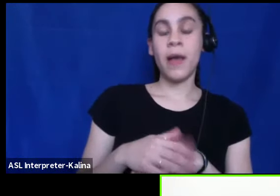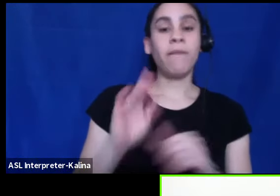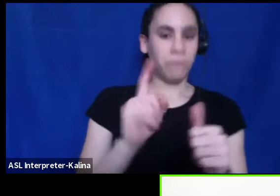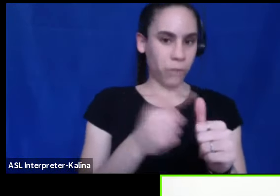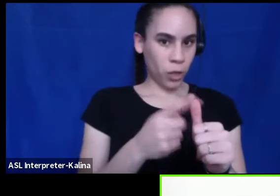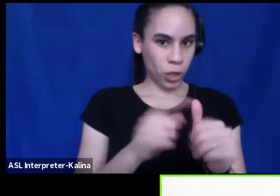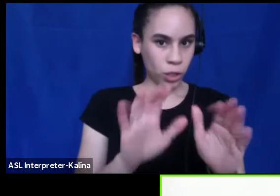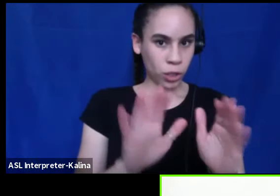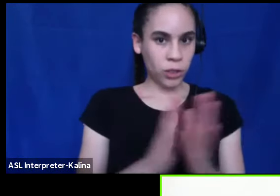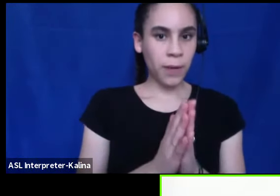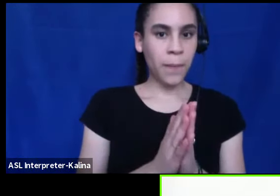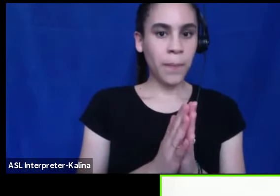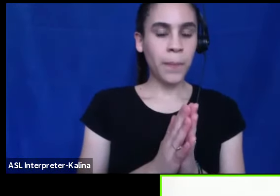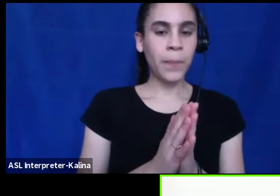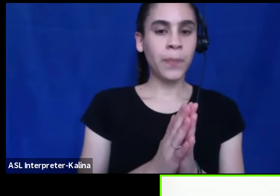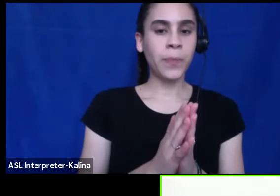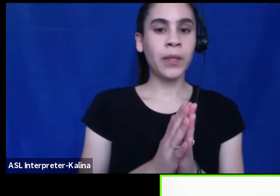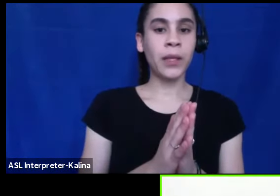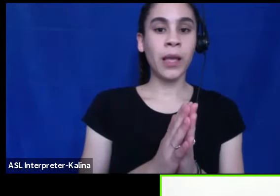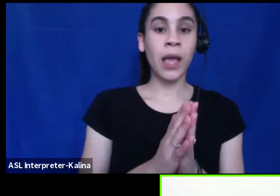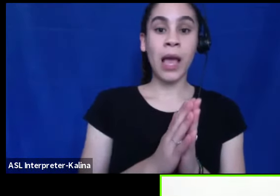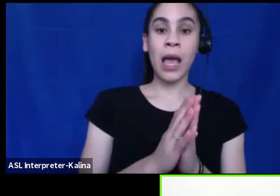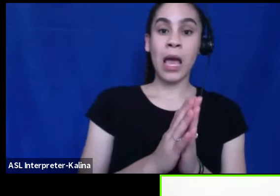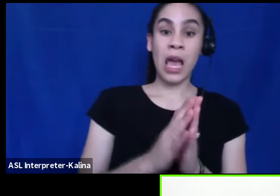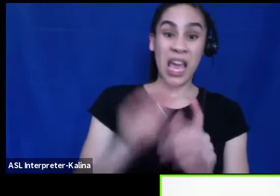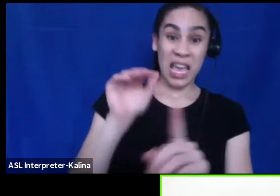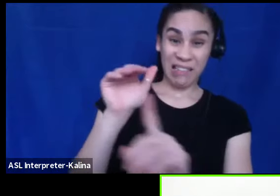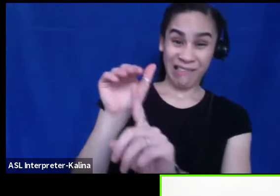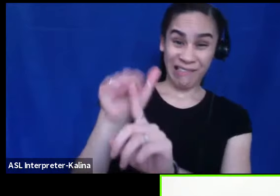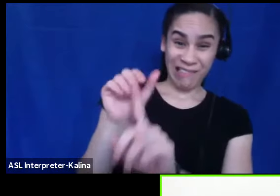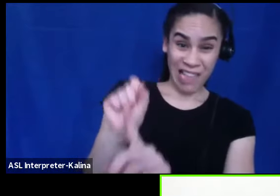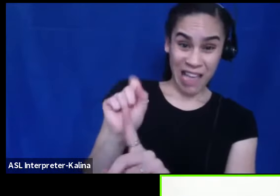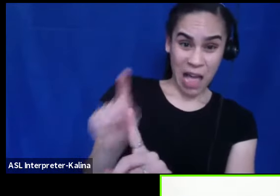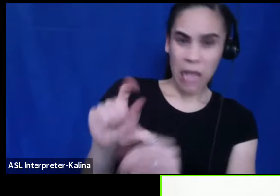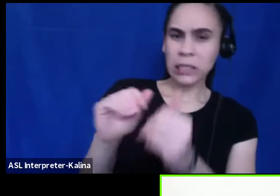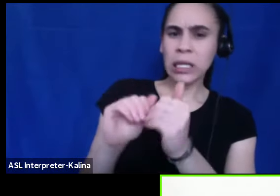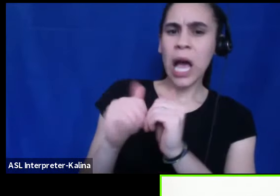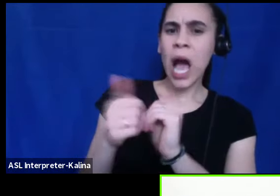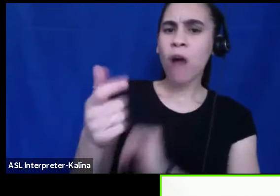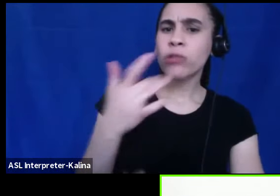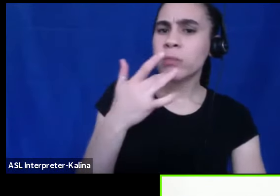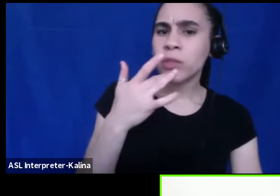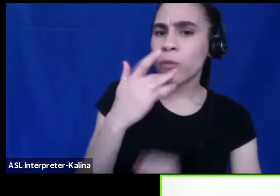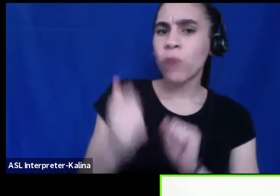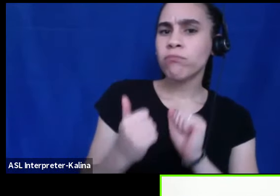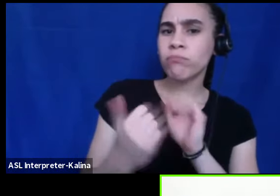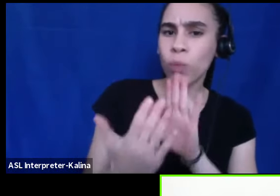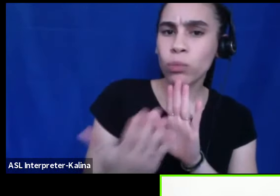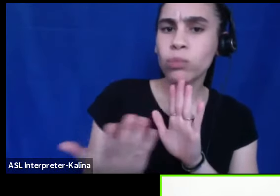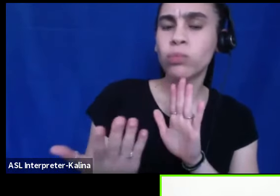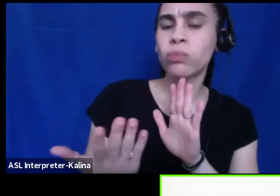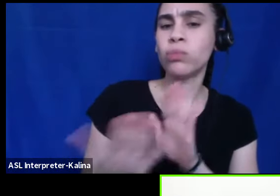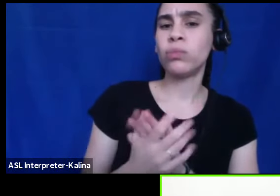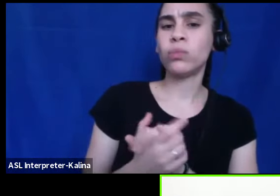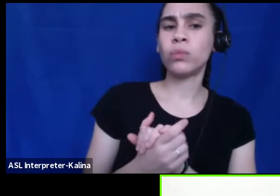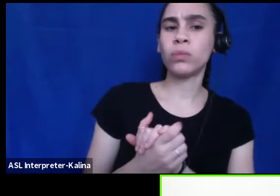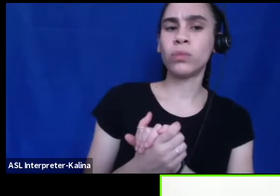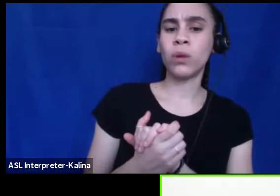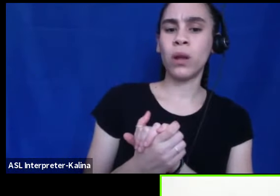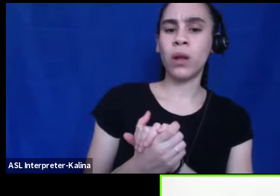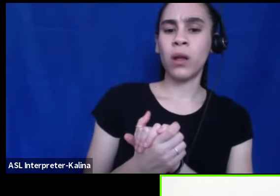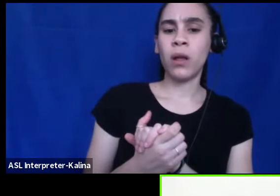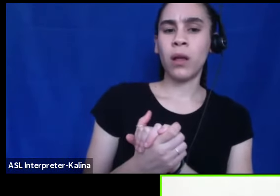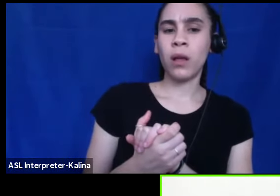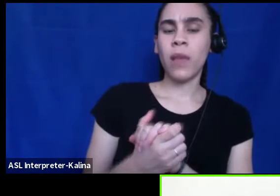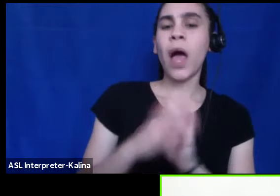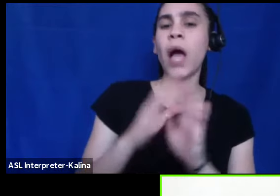in terms of asking, what do you prefer? How do you talk about it? And then And then maybe